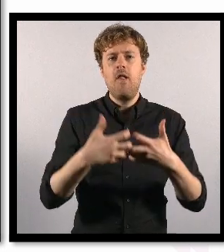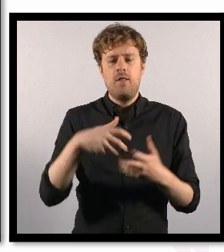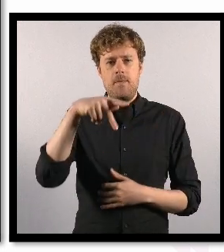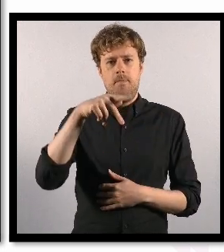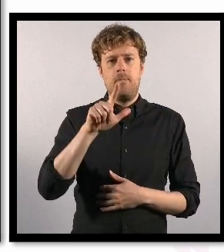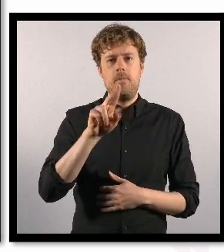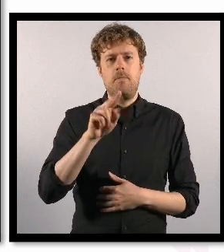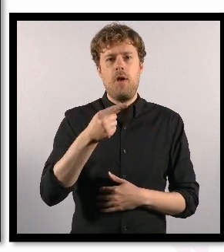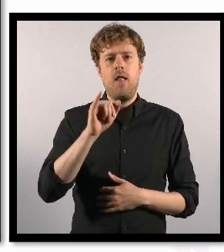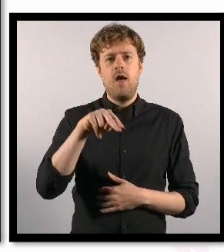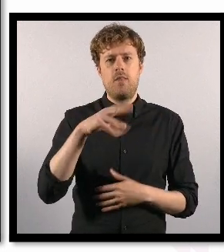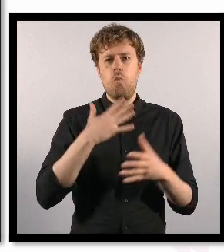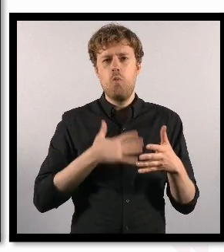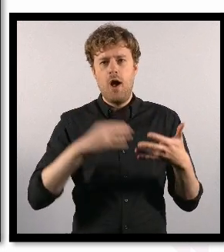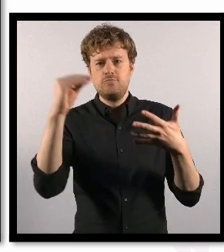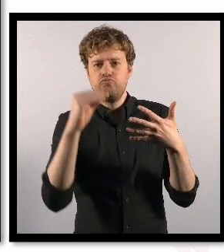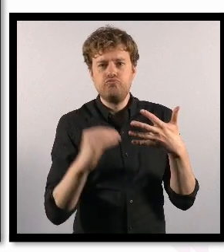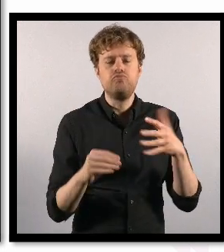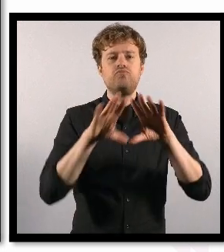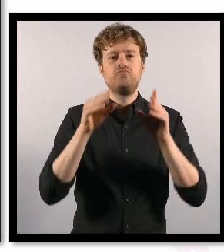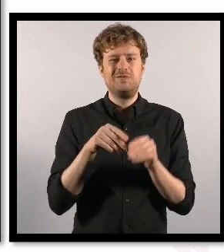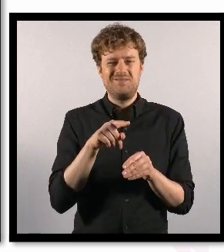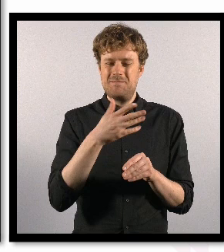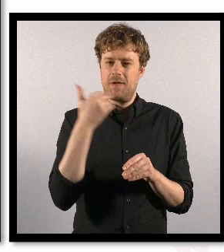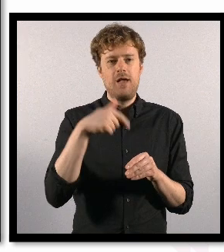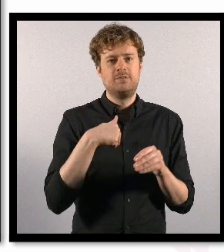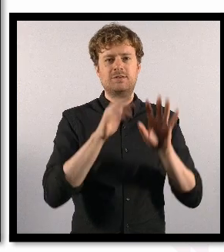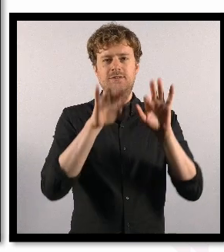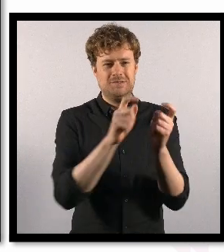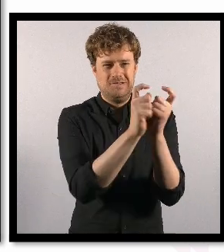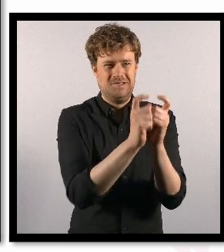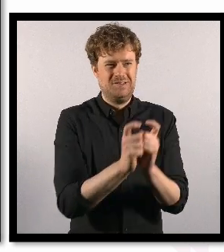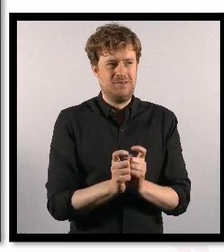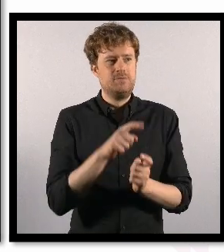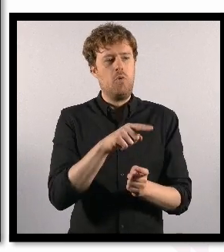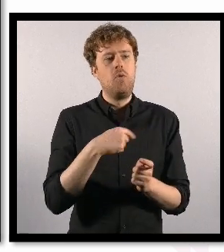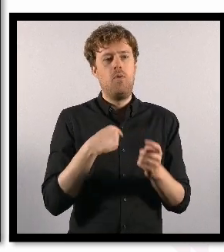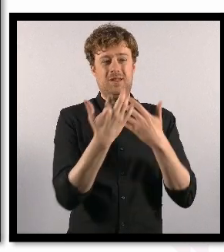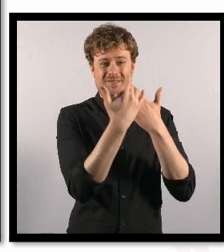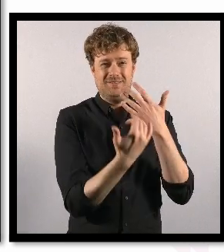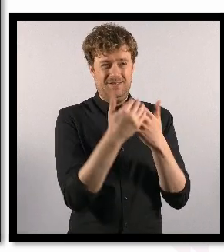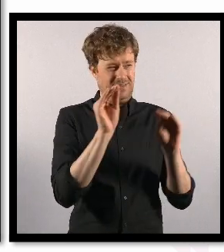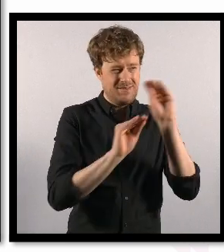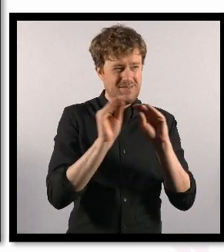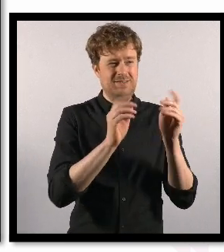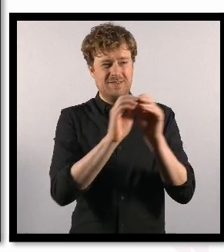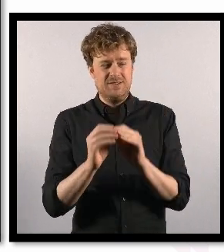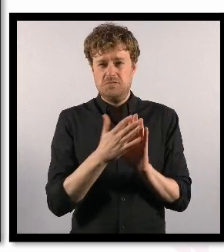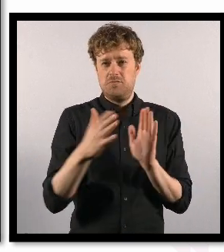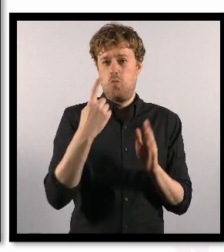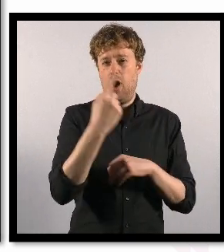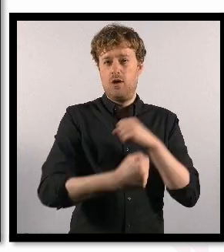And when we launched it, not surprisingly, it was great for everyone. Everything about the new Backstage